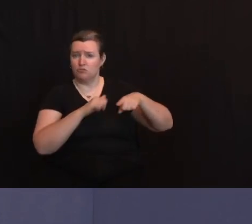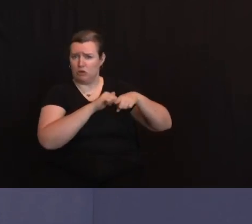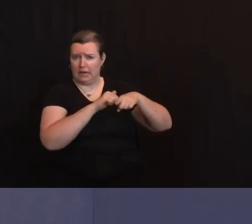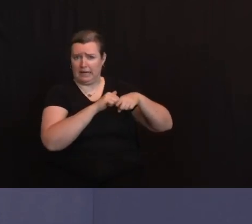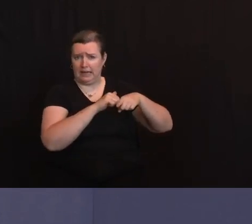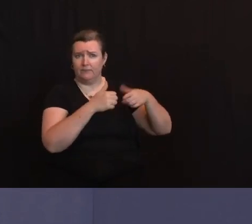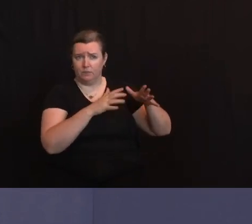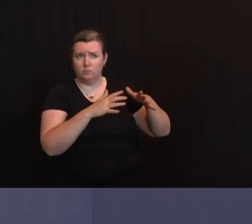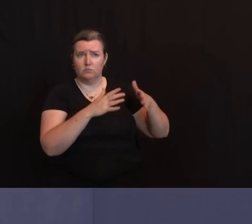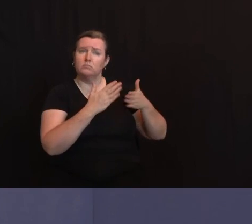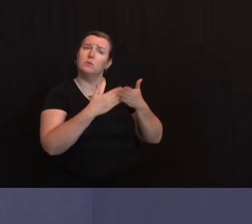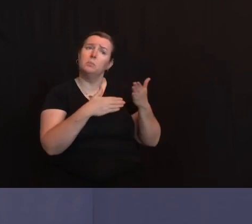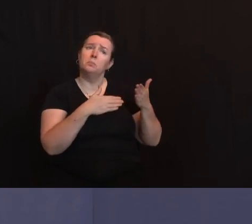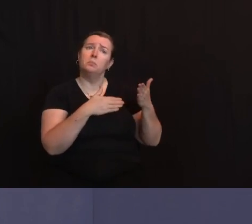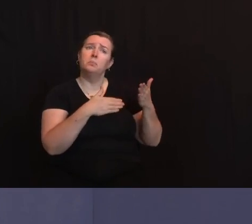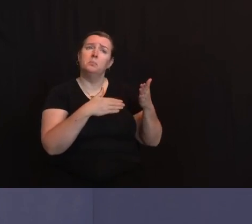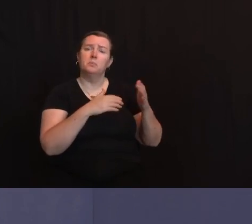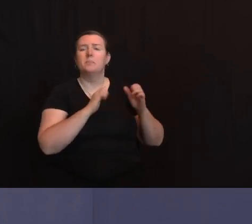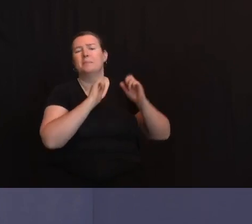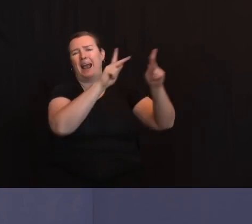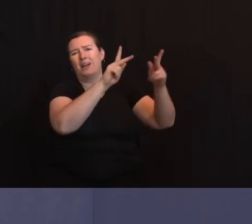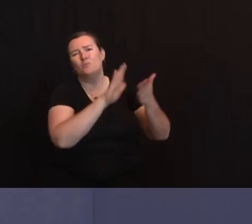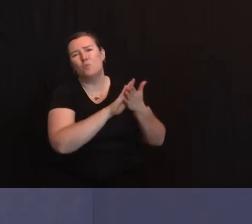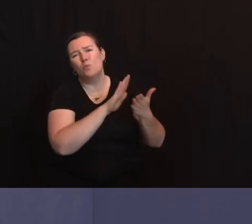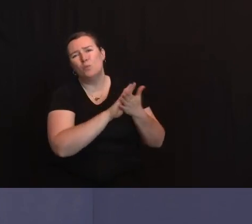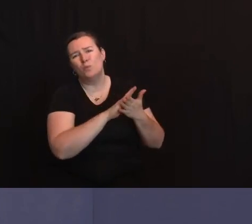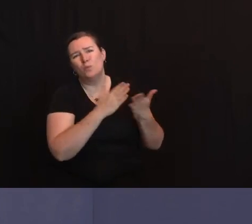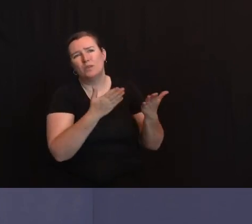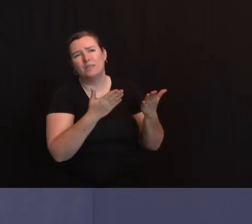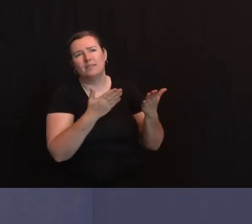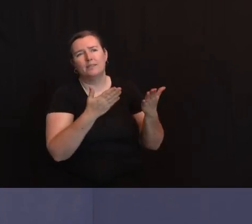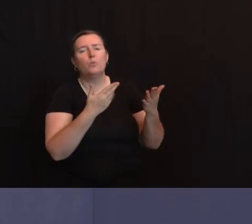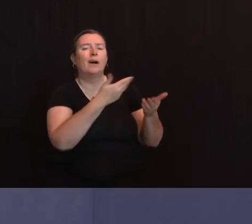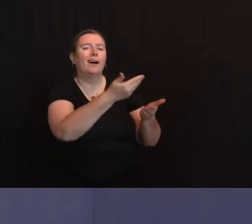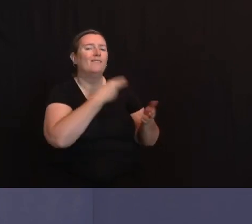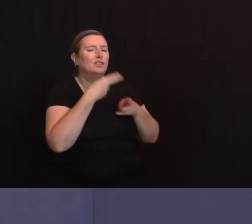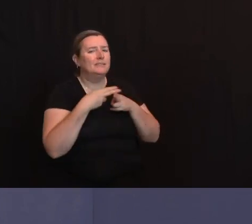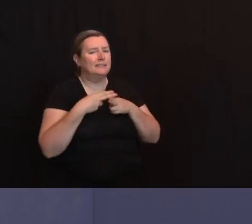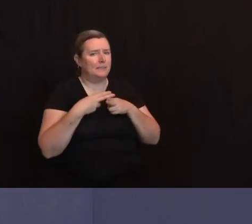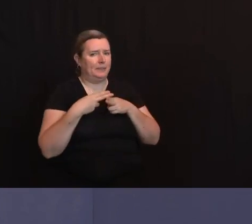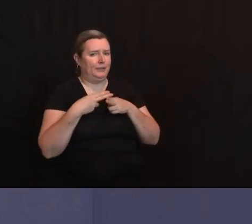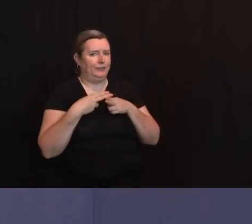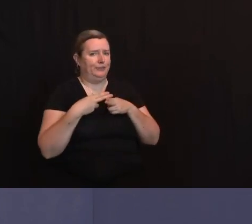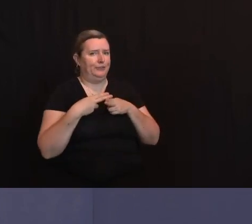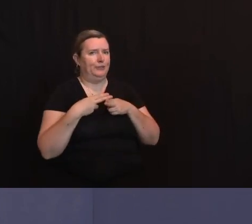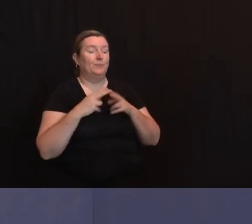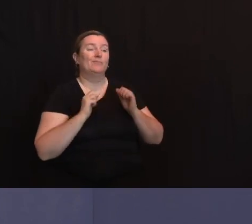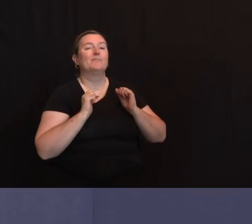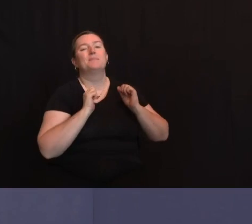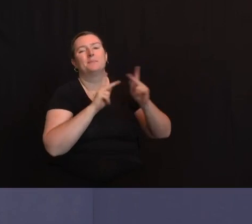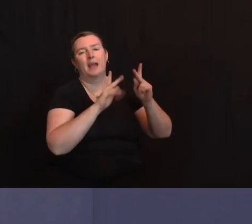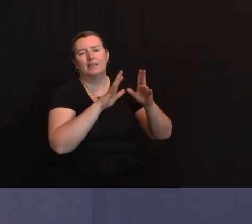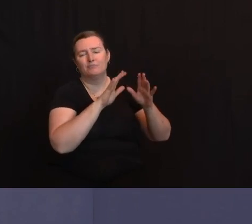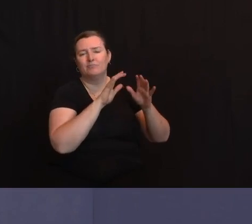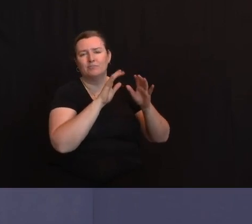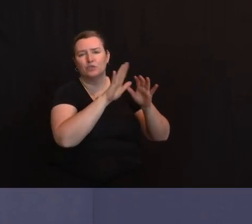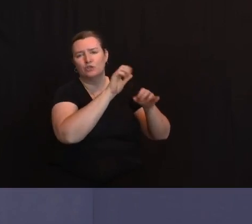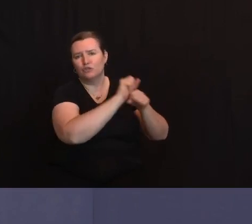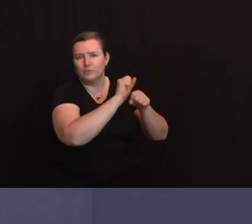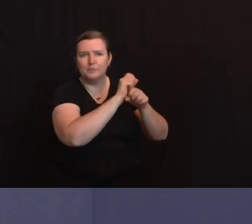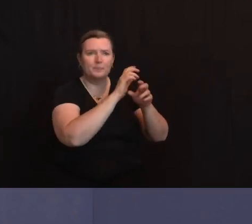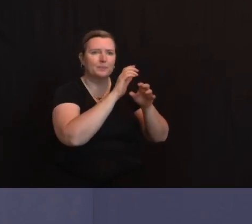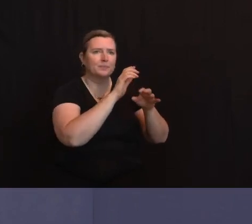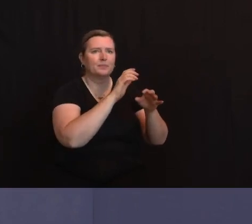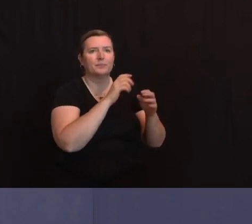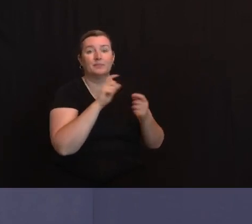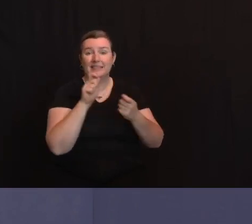gone back to school, or they were temporary jobs. They've gone back to They're permanent jobs. So I don't have the exact number, but I